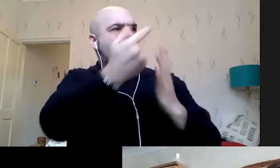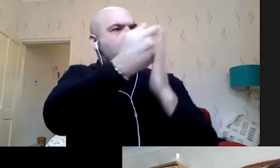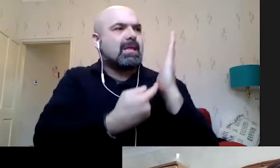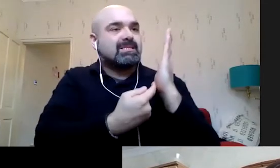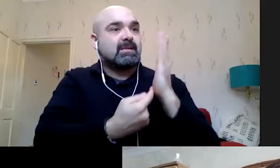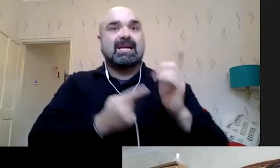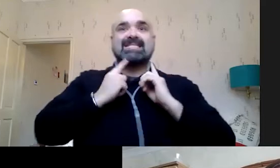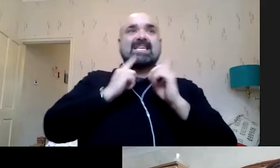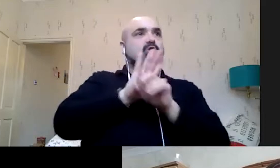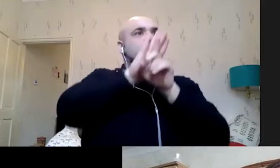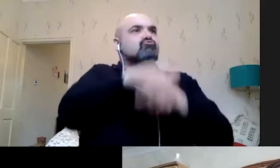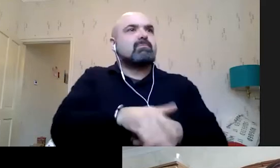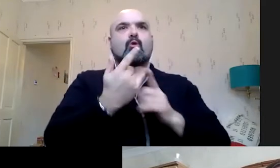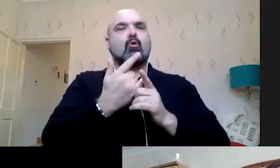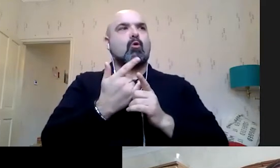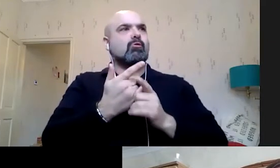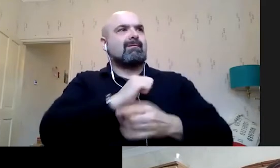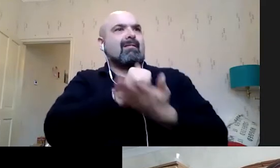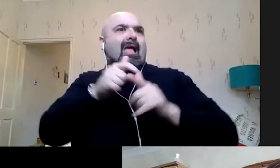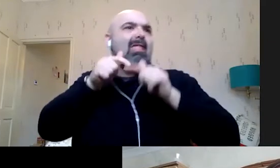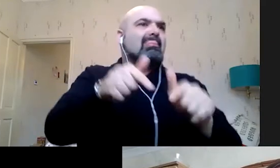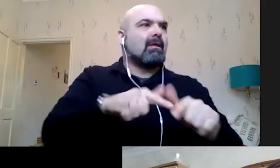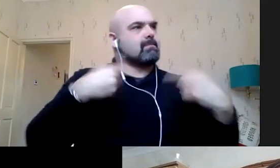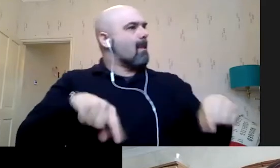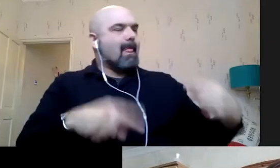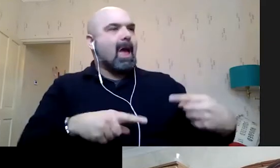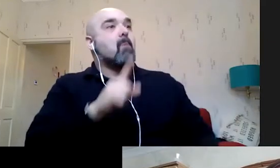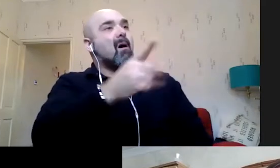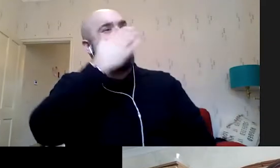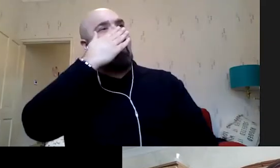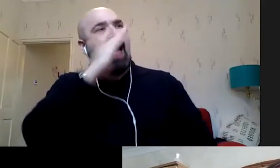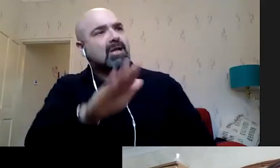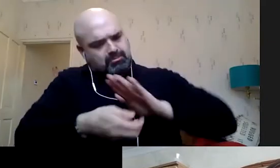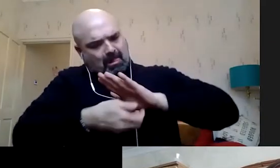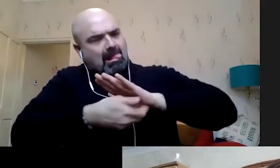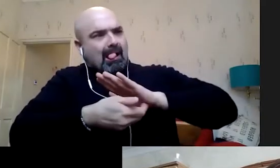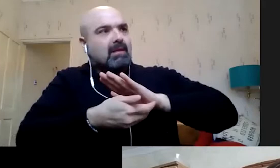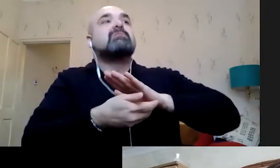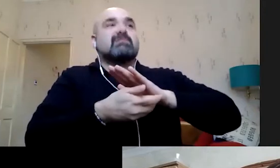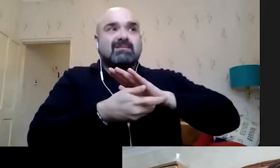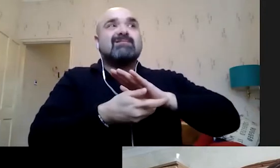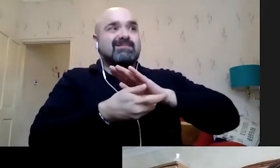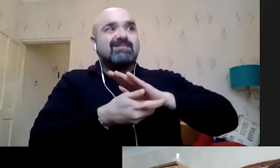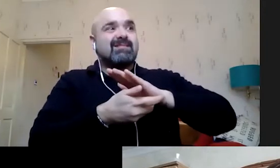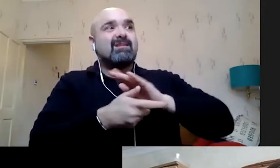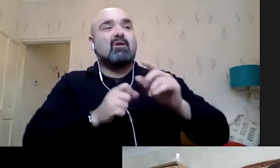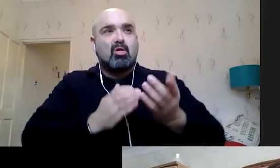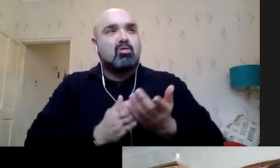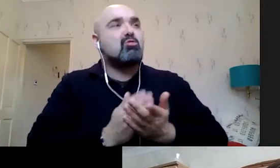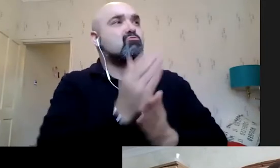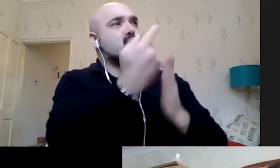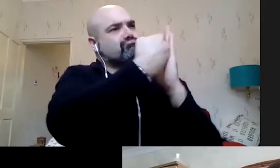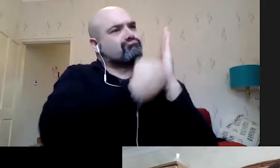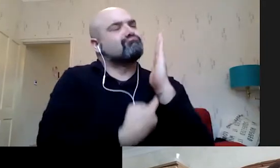openly discriminatory and homophobic. But I think the attitudes that are prevailing sometimes through the legislation,